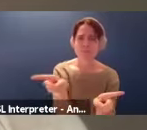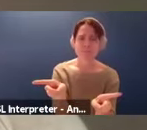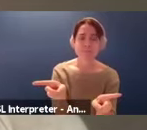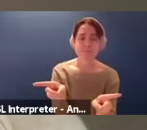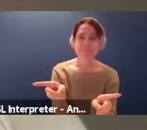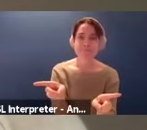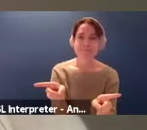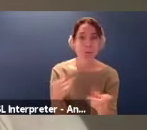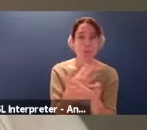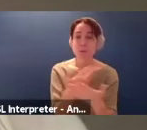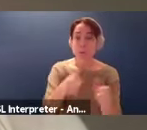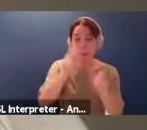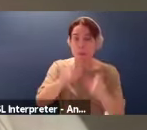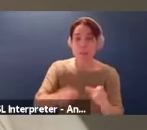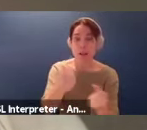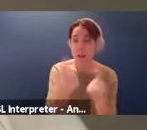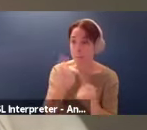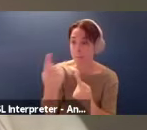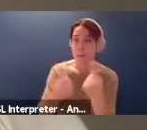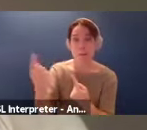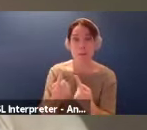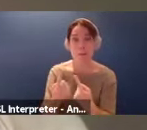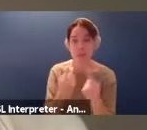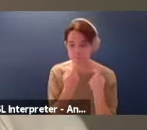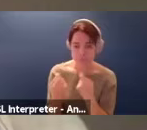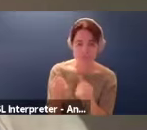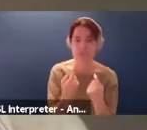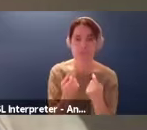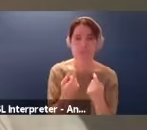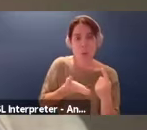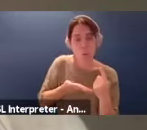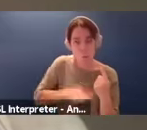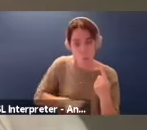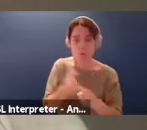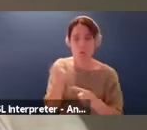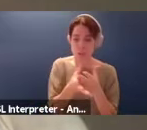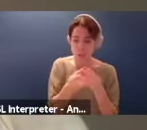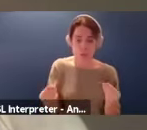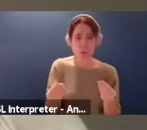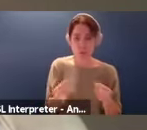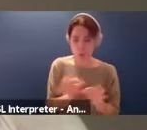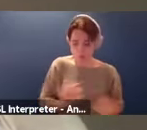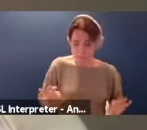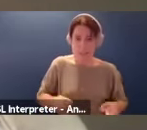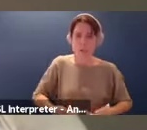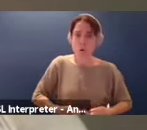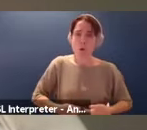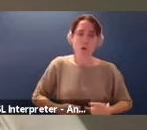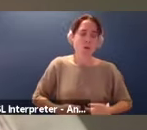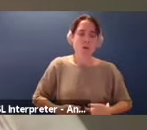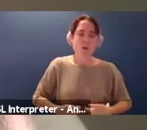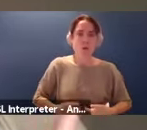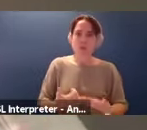response from a dharmic perspective and i think if we were to not um